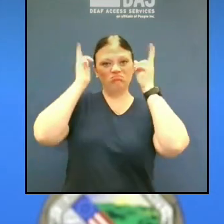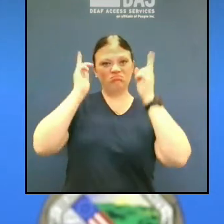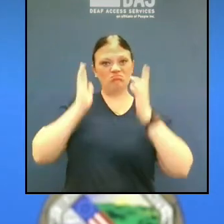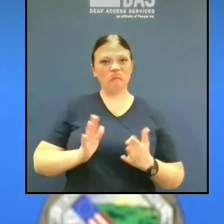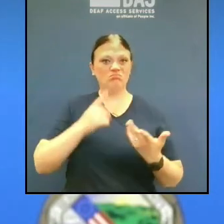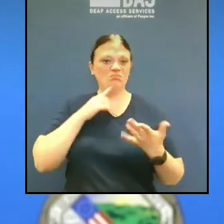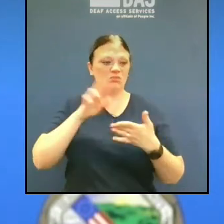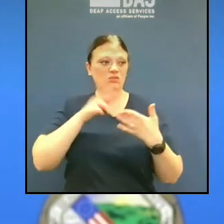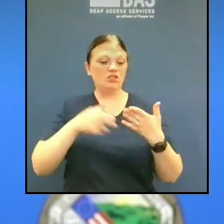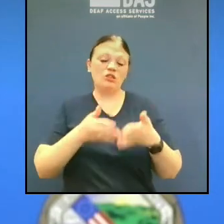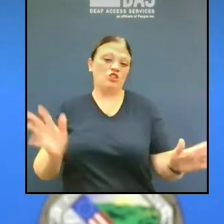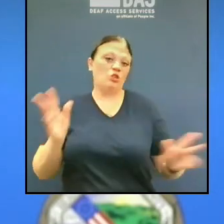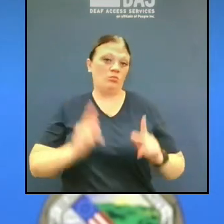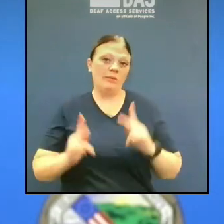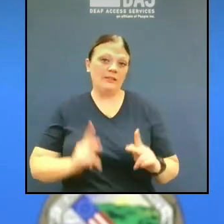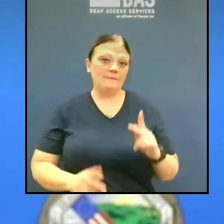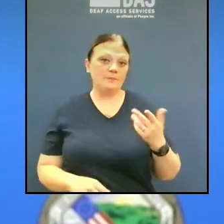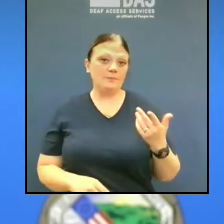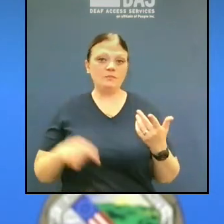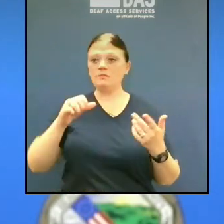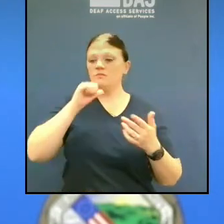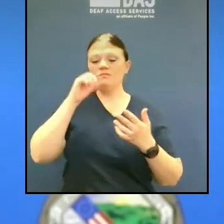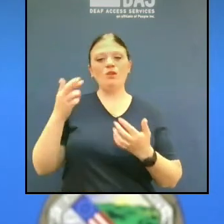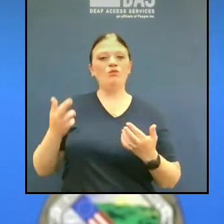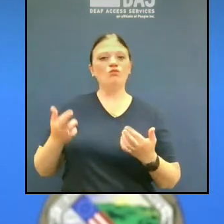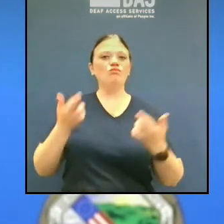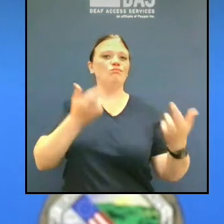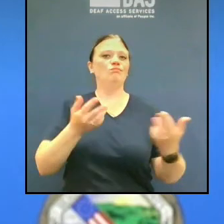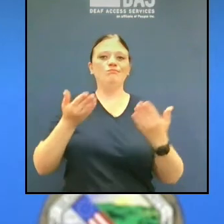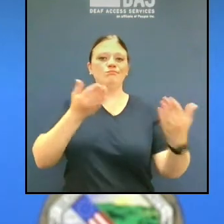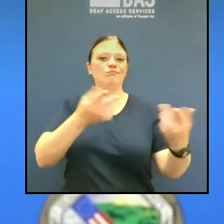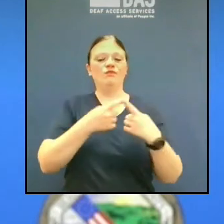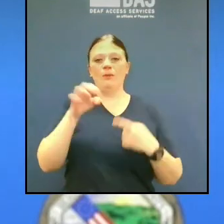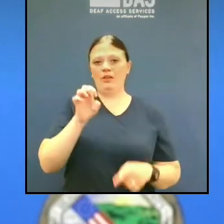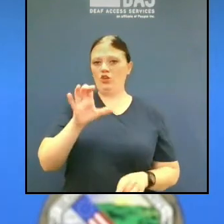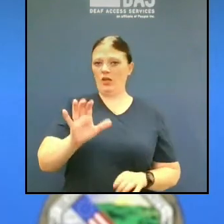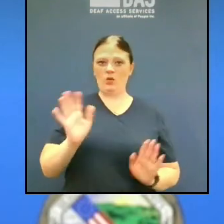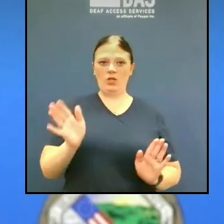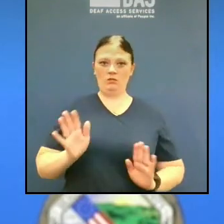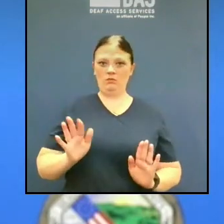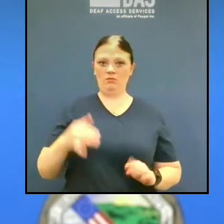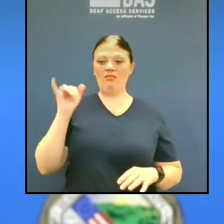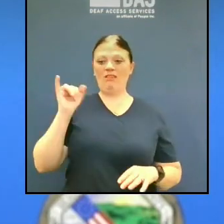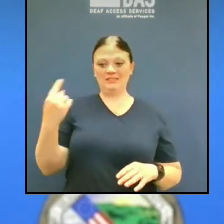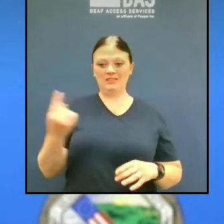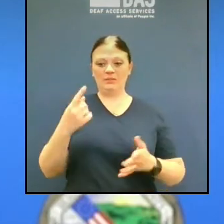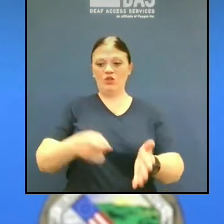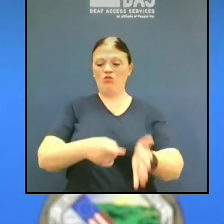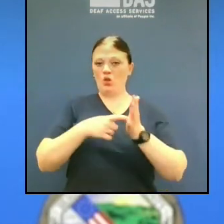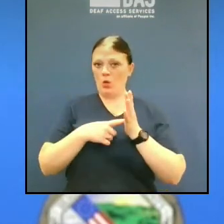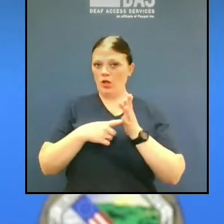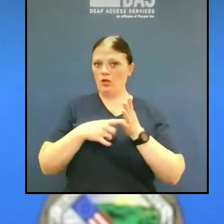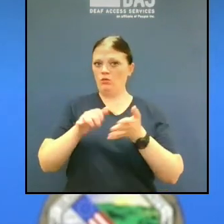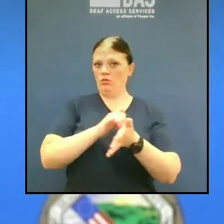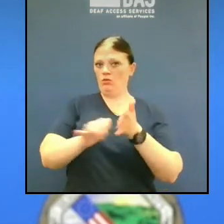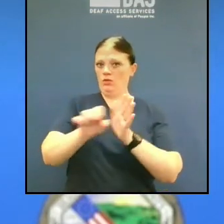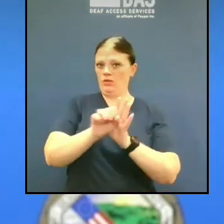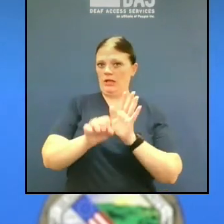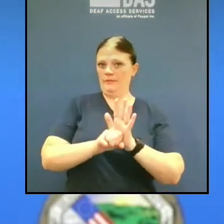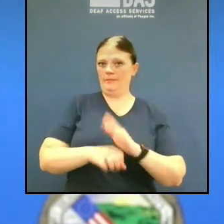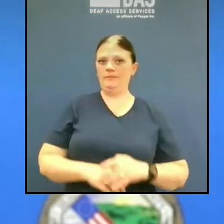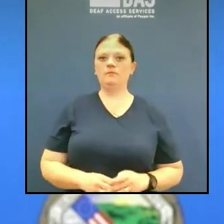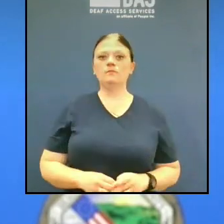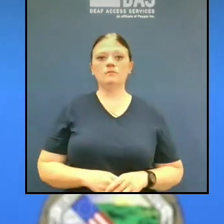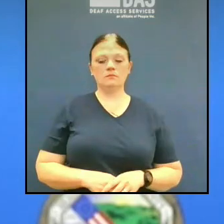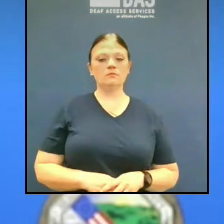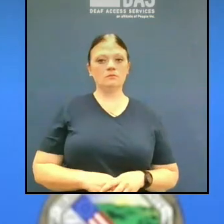as a result, the general public. This is not a recommendation from Erie County. This is something that is required by New York State.